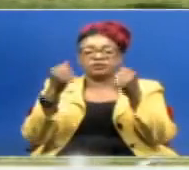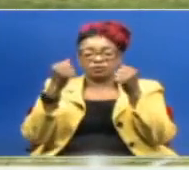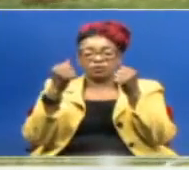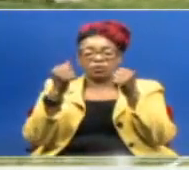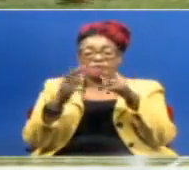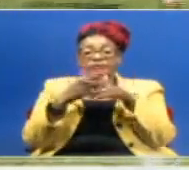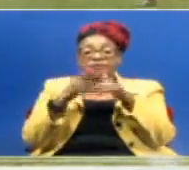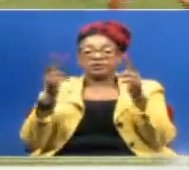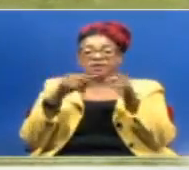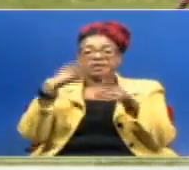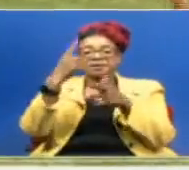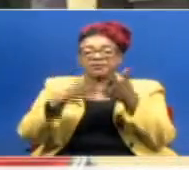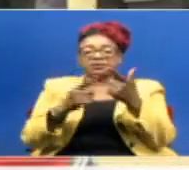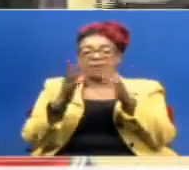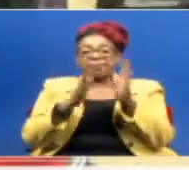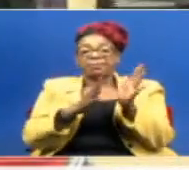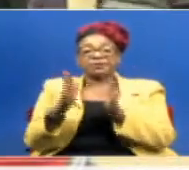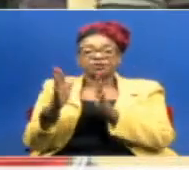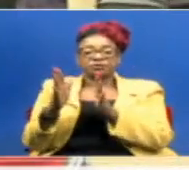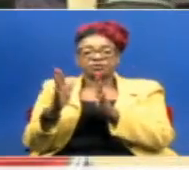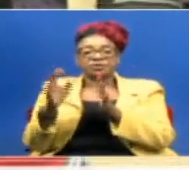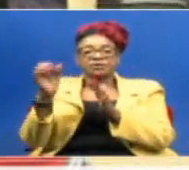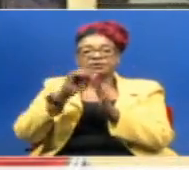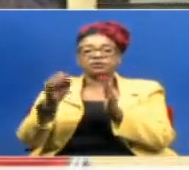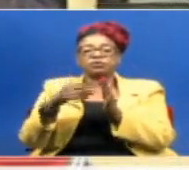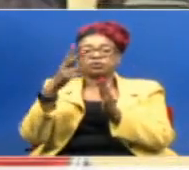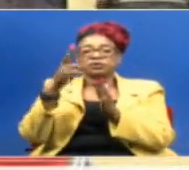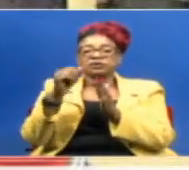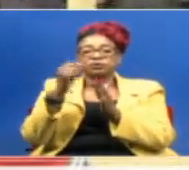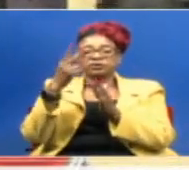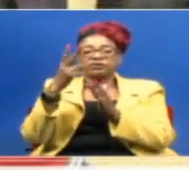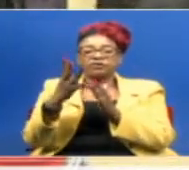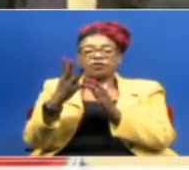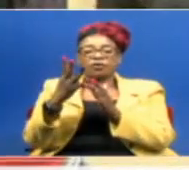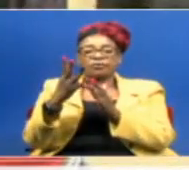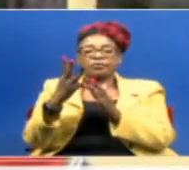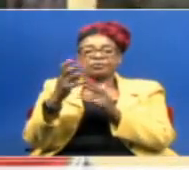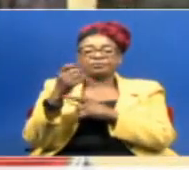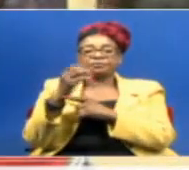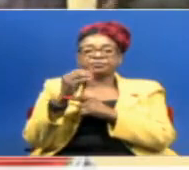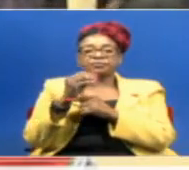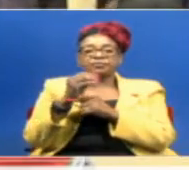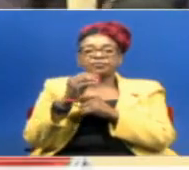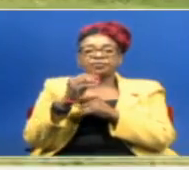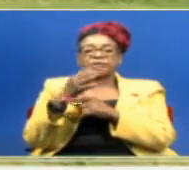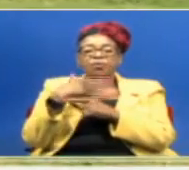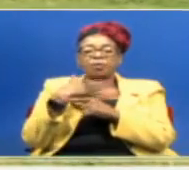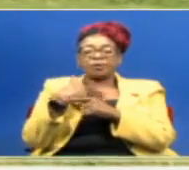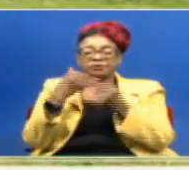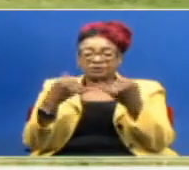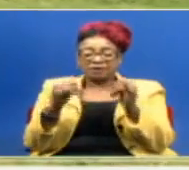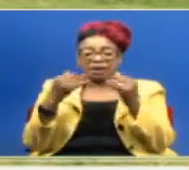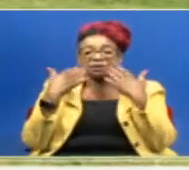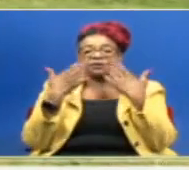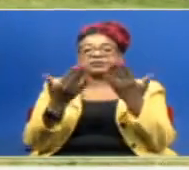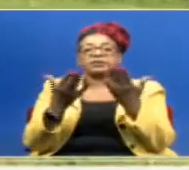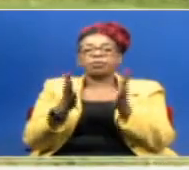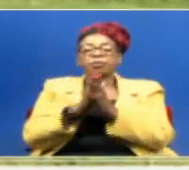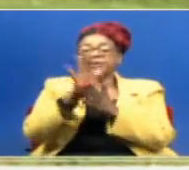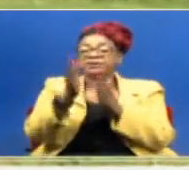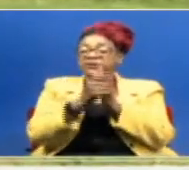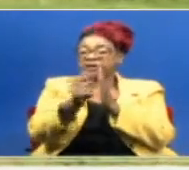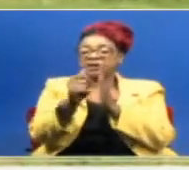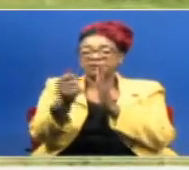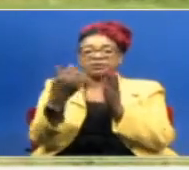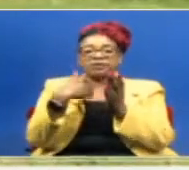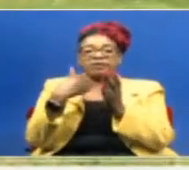ujao, season 2024. Kwa hivyo tunataka tujaribu tuone. With Omuse's talent quite apparent, the